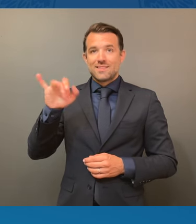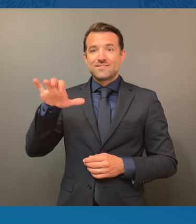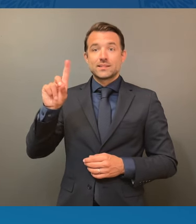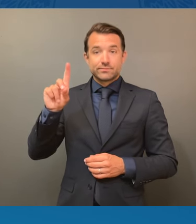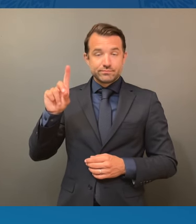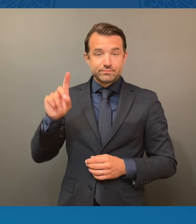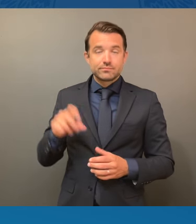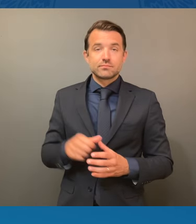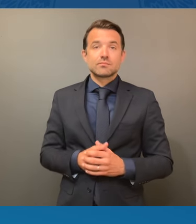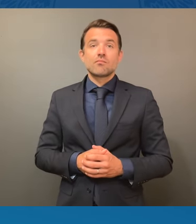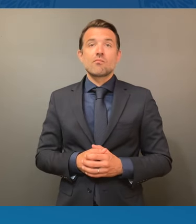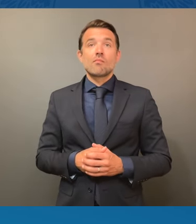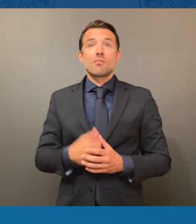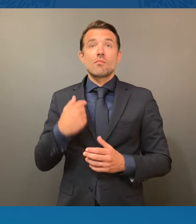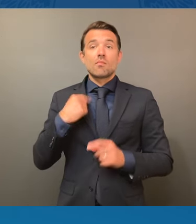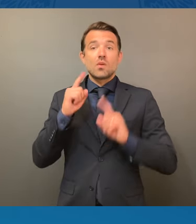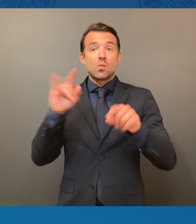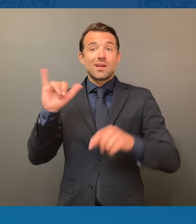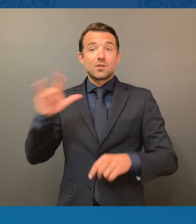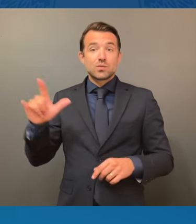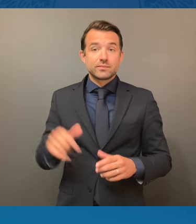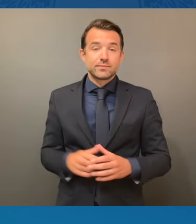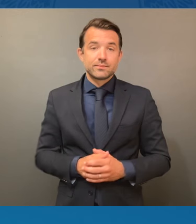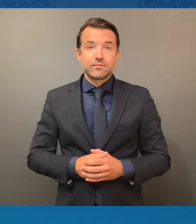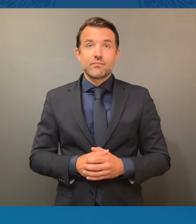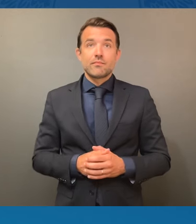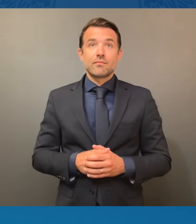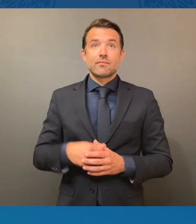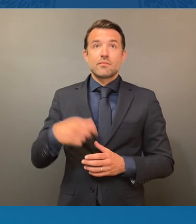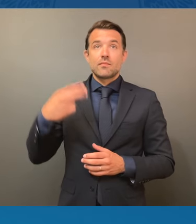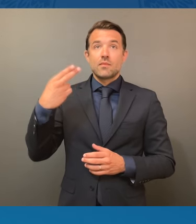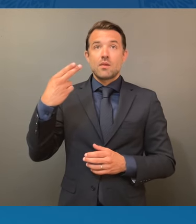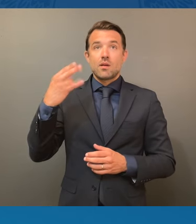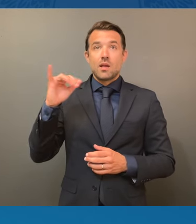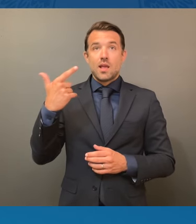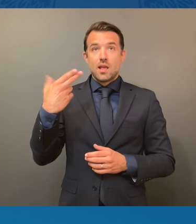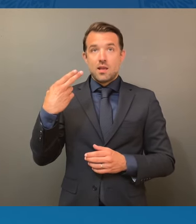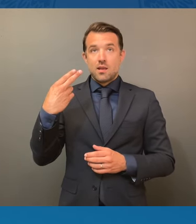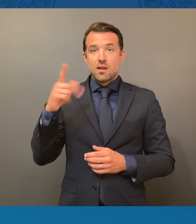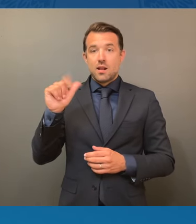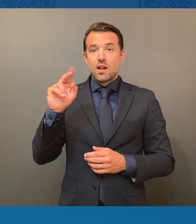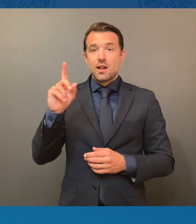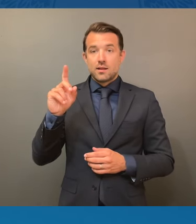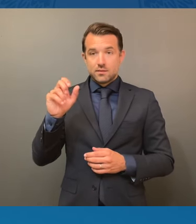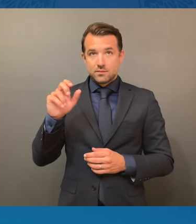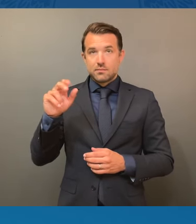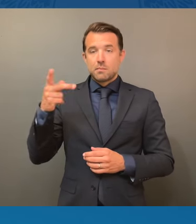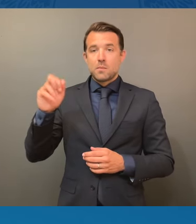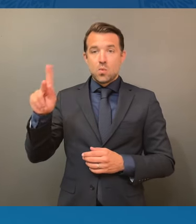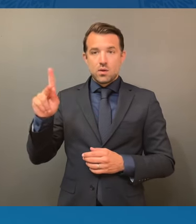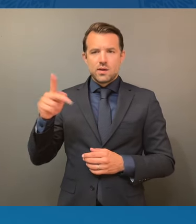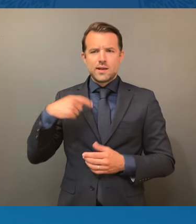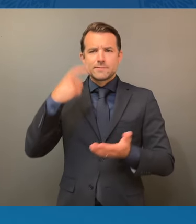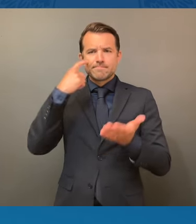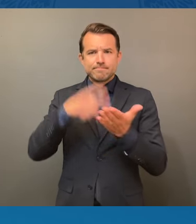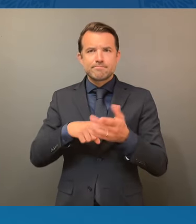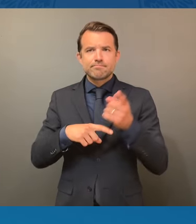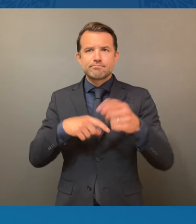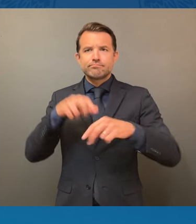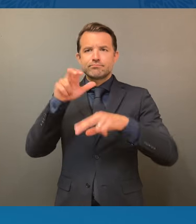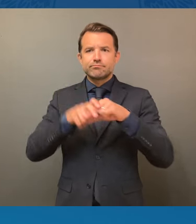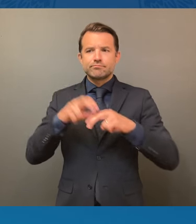Park, Illinois, where there were strollers and lawn chairs scattered up and down